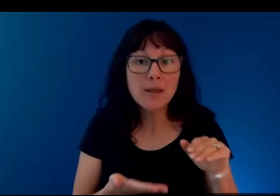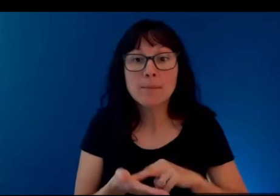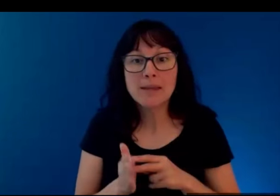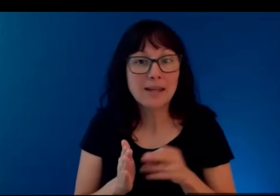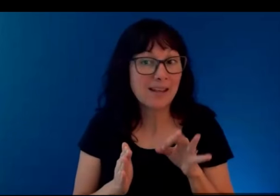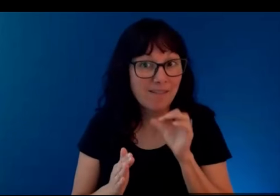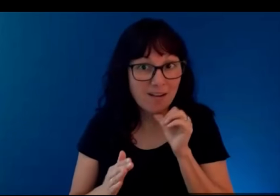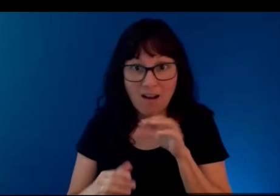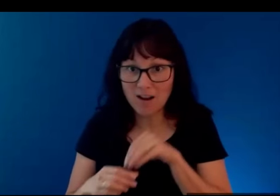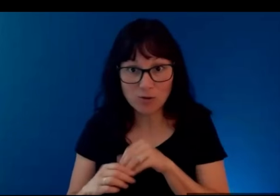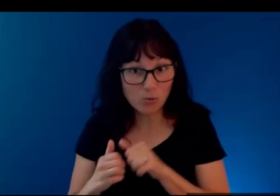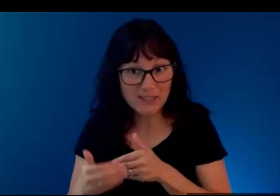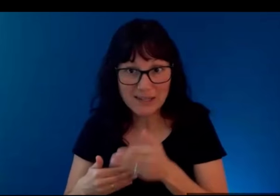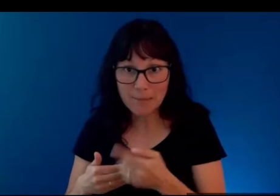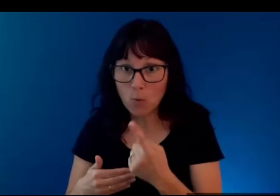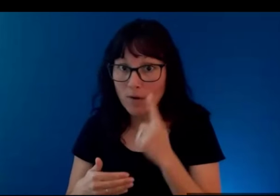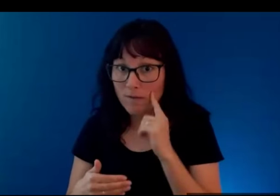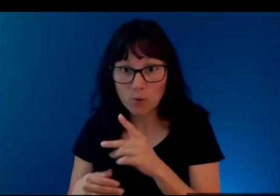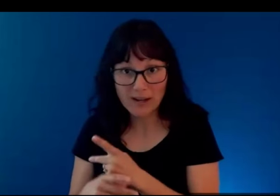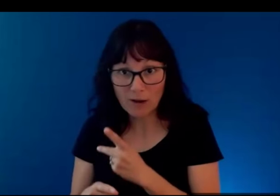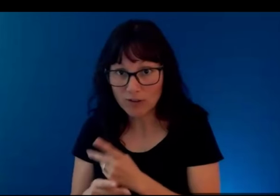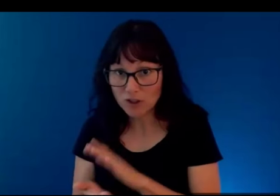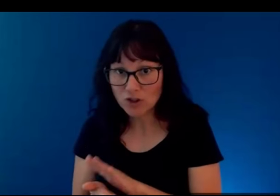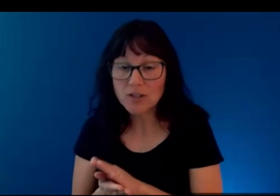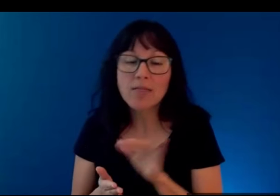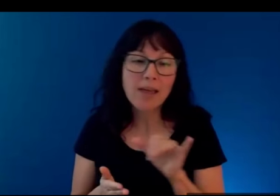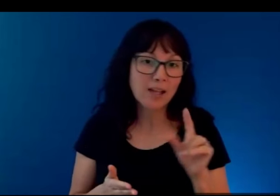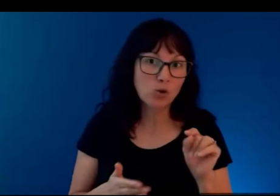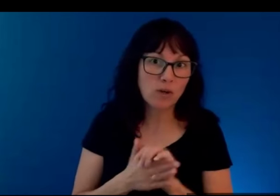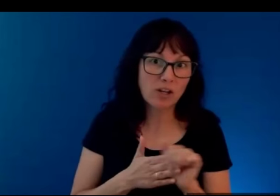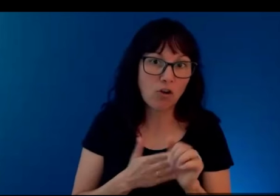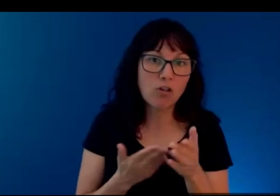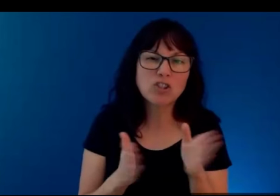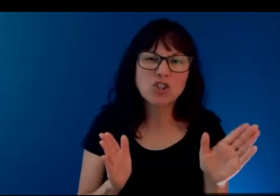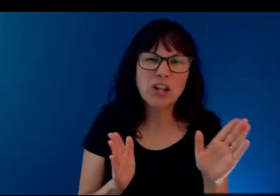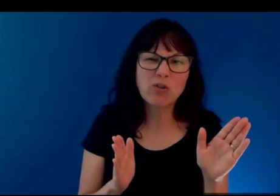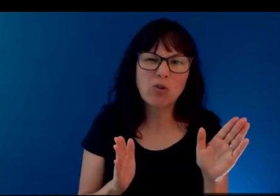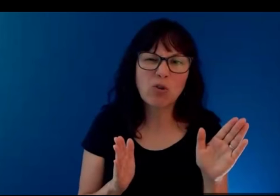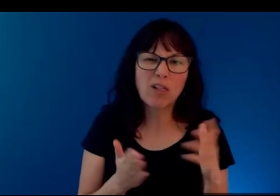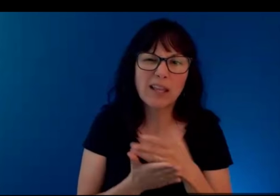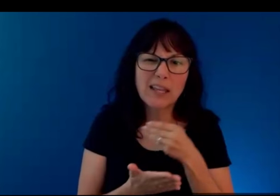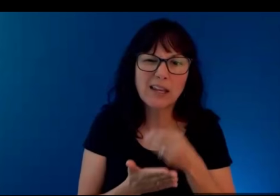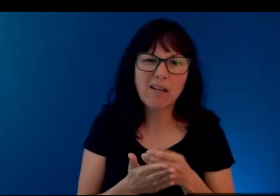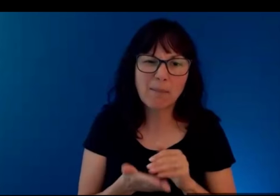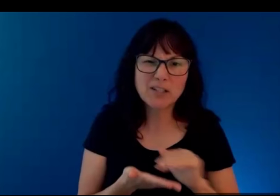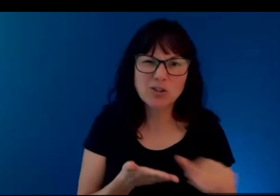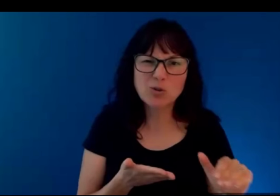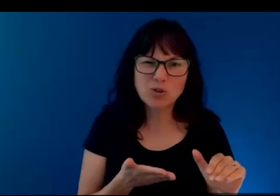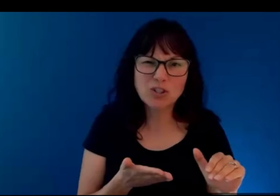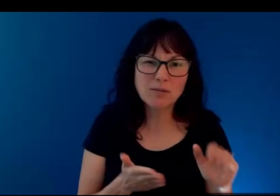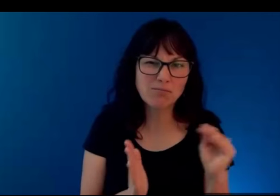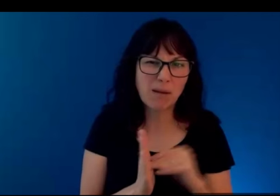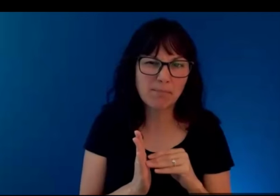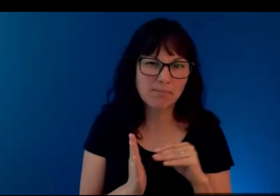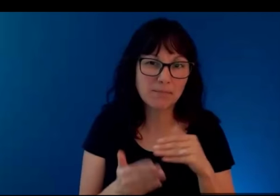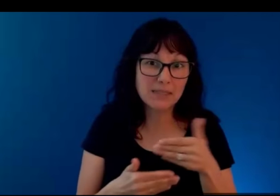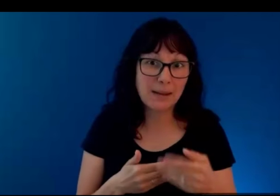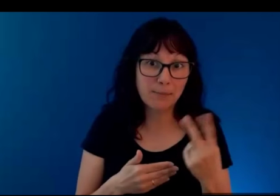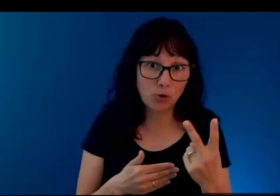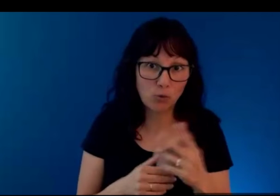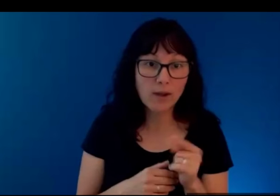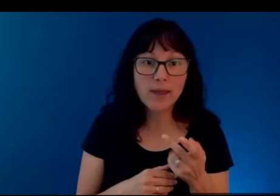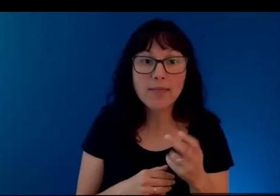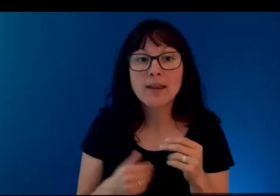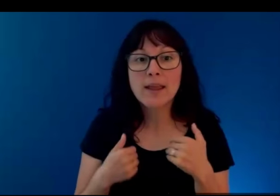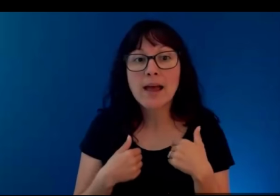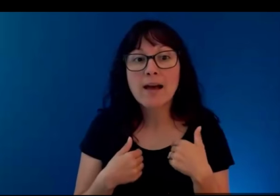step 1 of that calculation sheet, you apply the $20 general income exclusion in step 2. And then there's